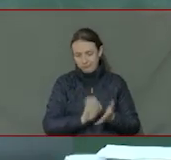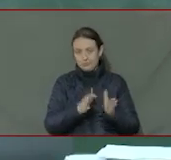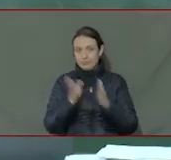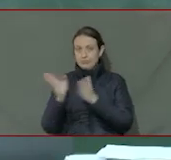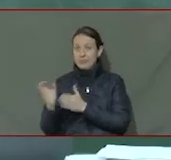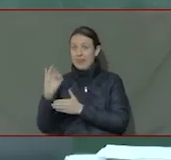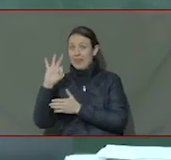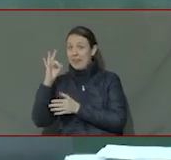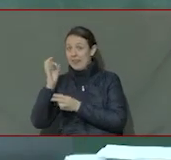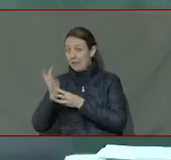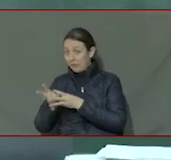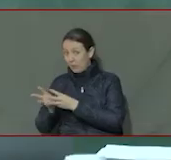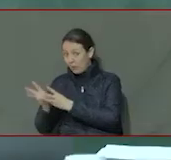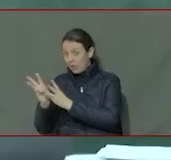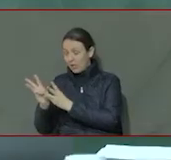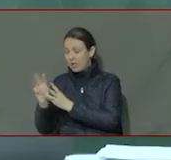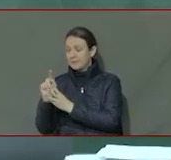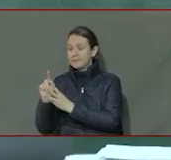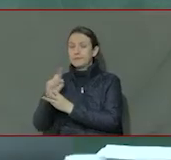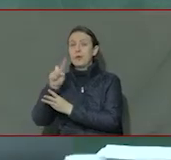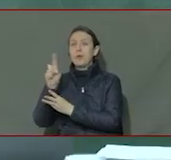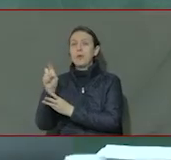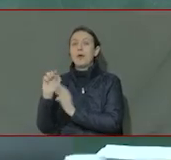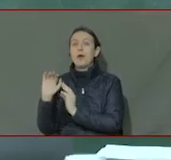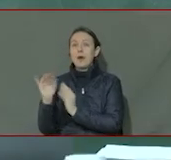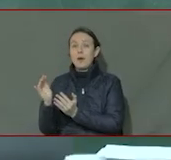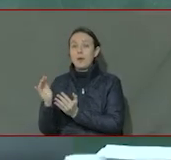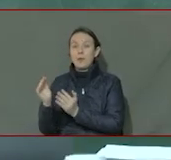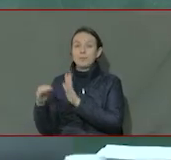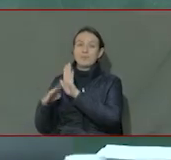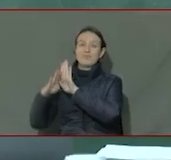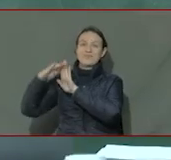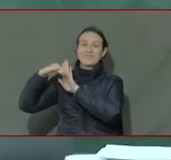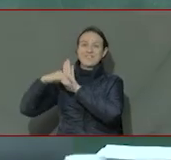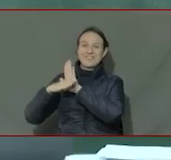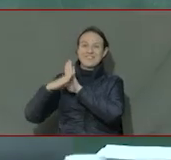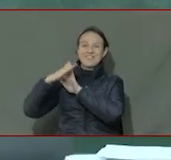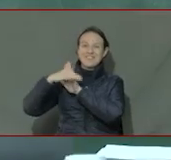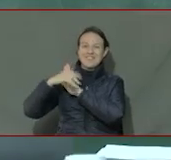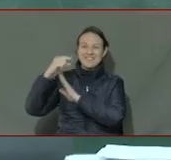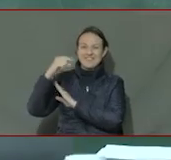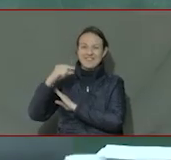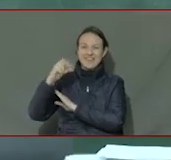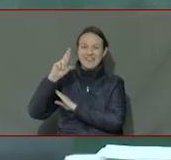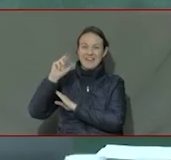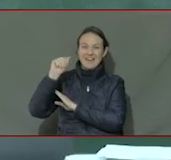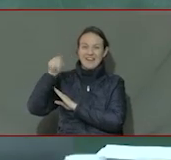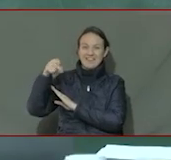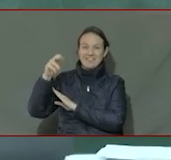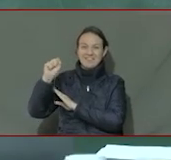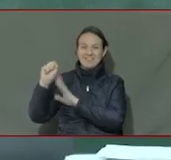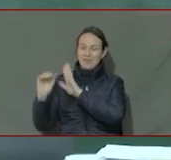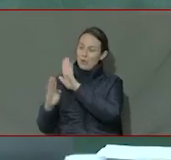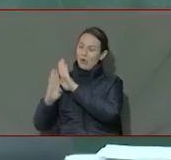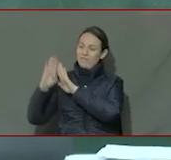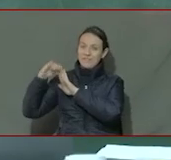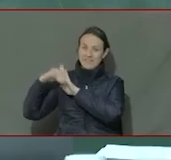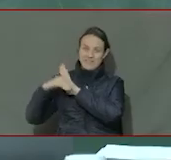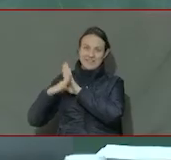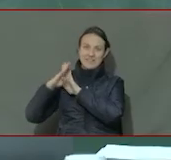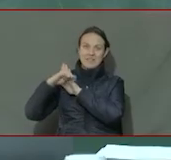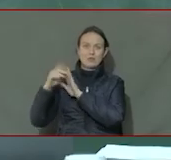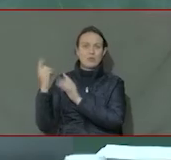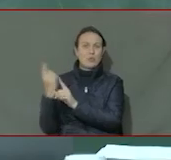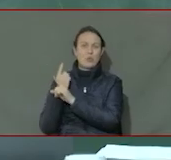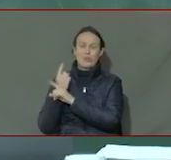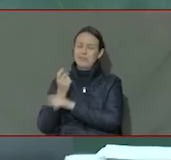to ask homeostatic questions are graphs. Please write there, graphs. And please, people, graphs are always